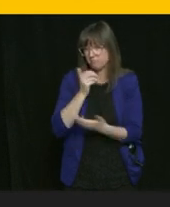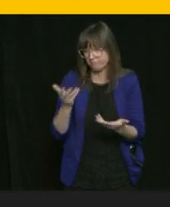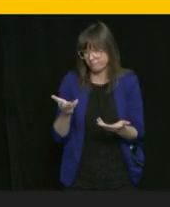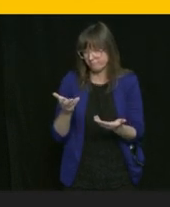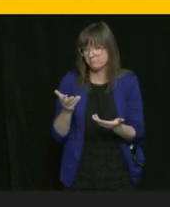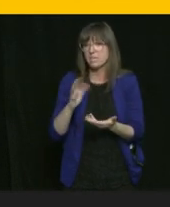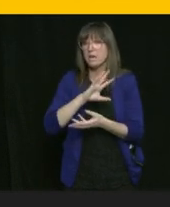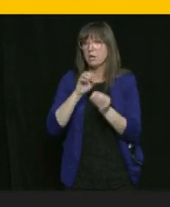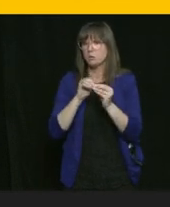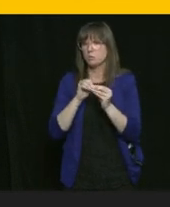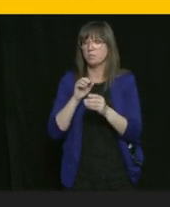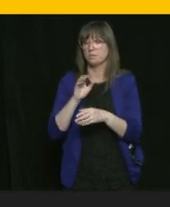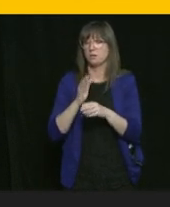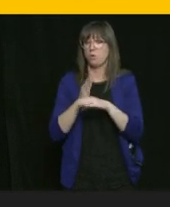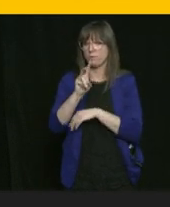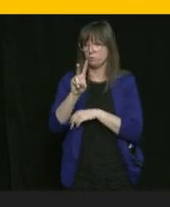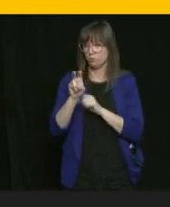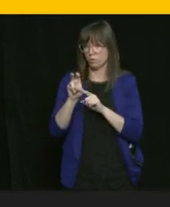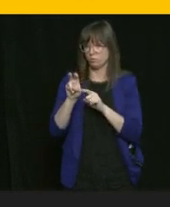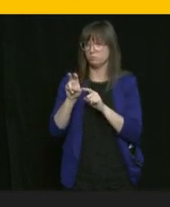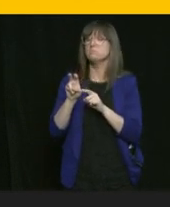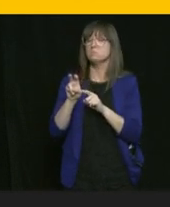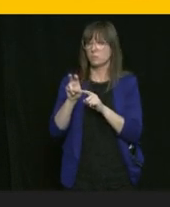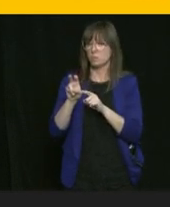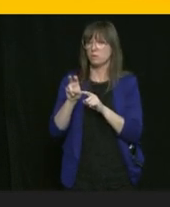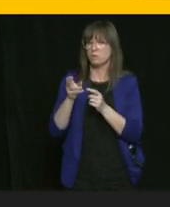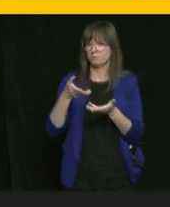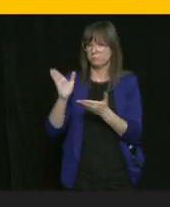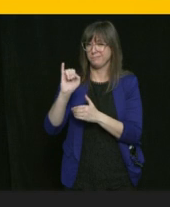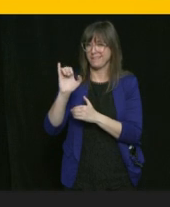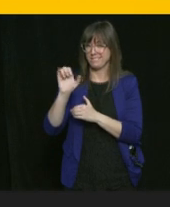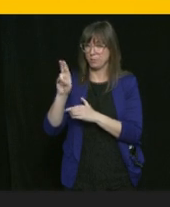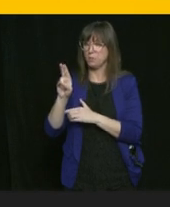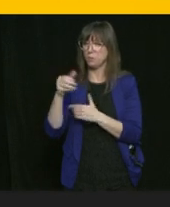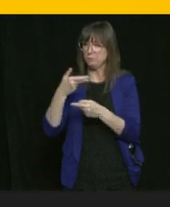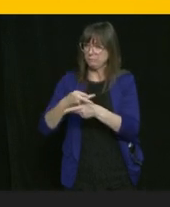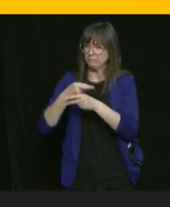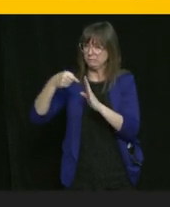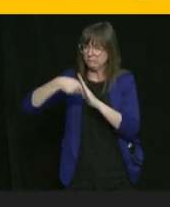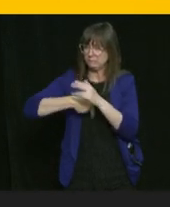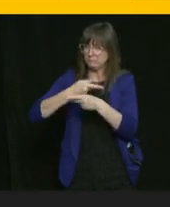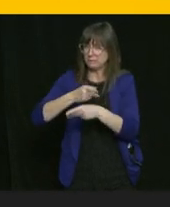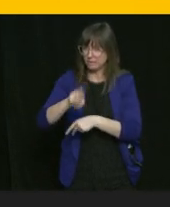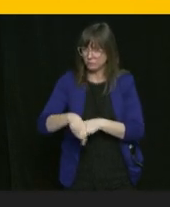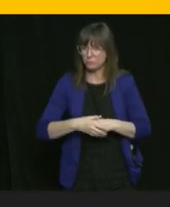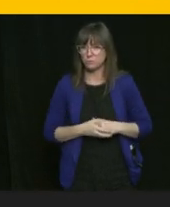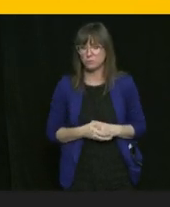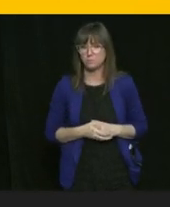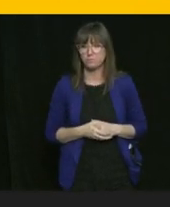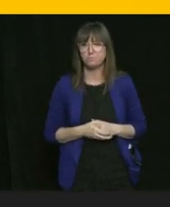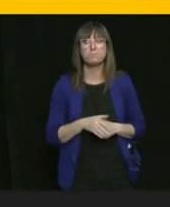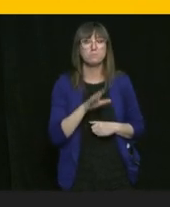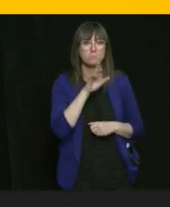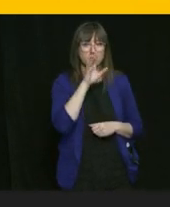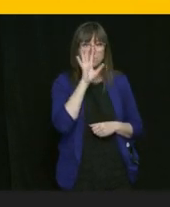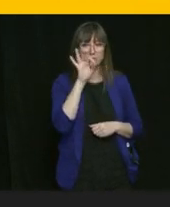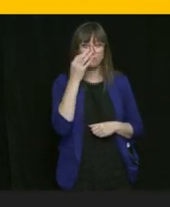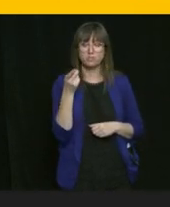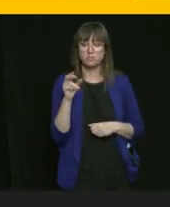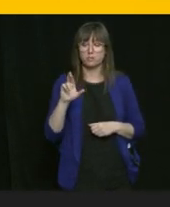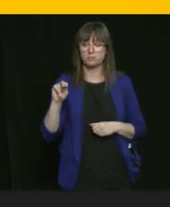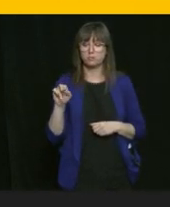including over 200 of whom are being treated in intensive care units. Diapositive this. Slide